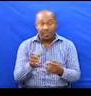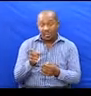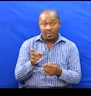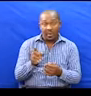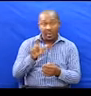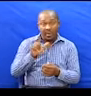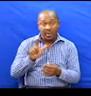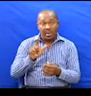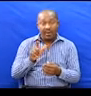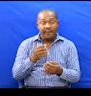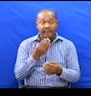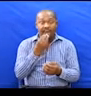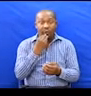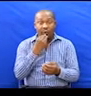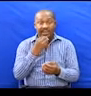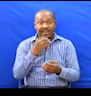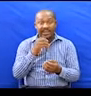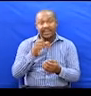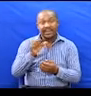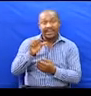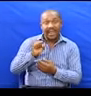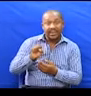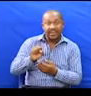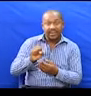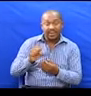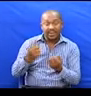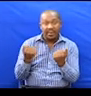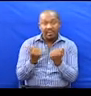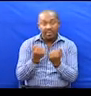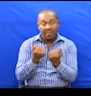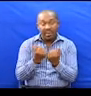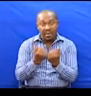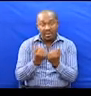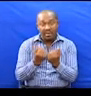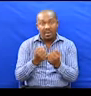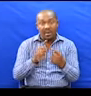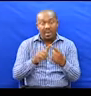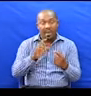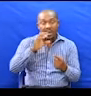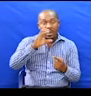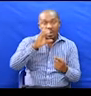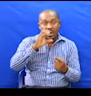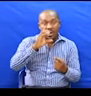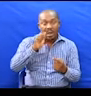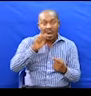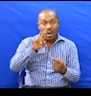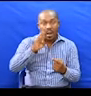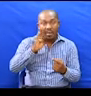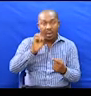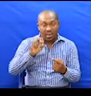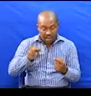the food substances that are made up with carbon, hydrogen, and